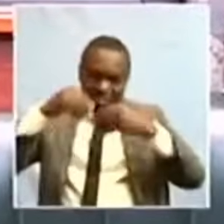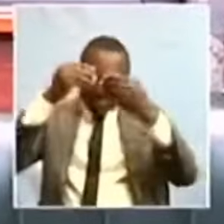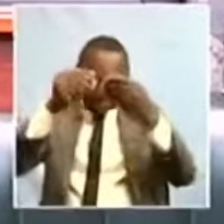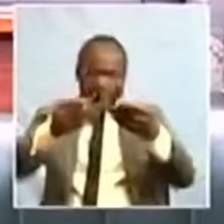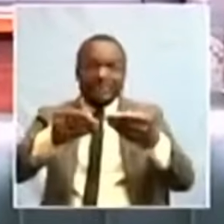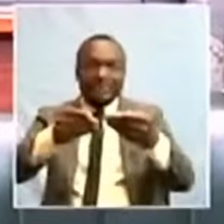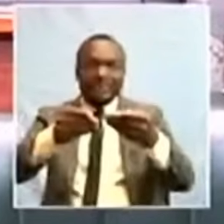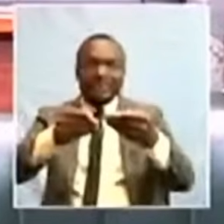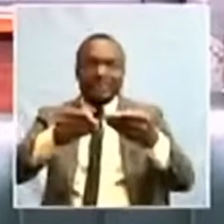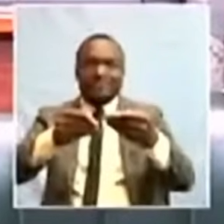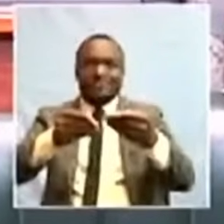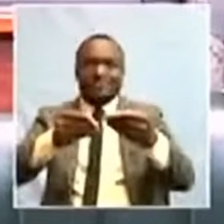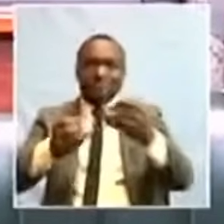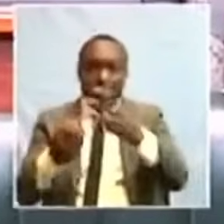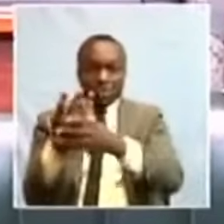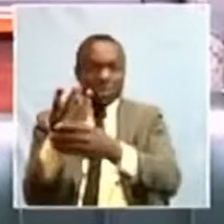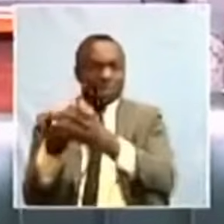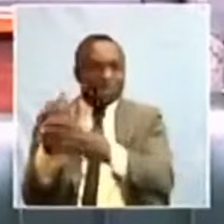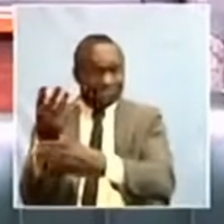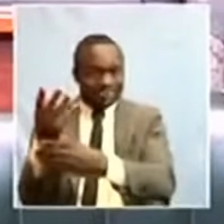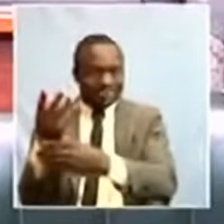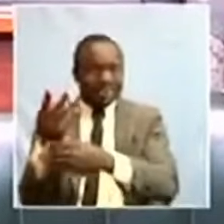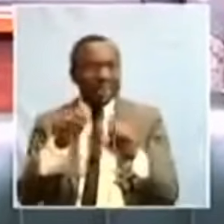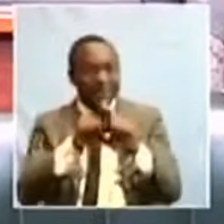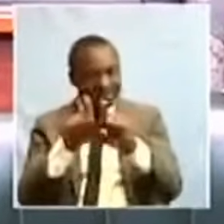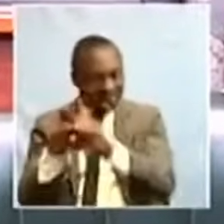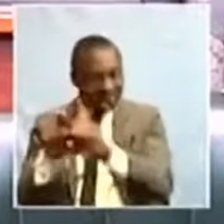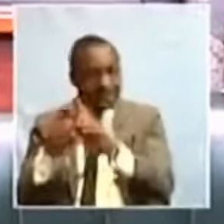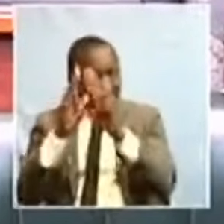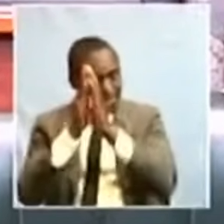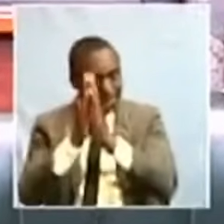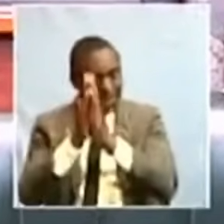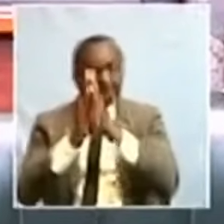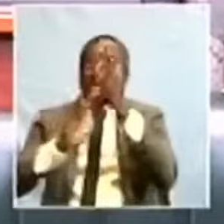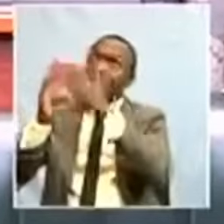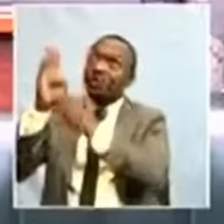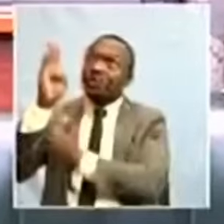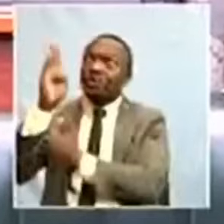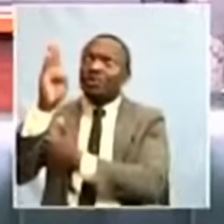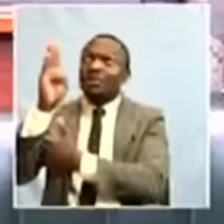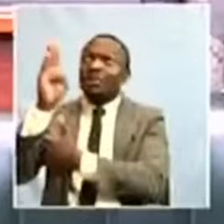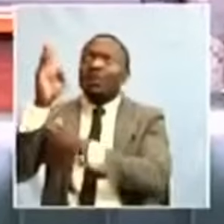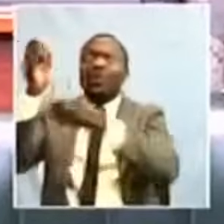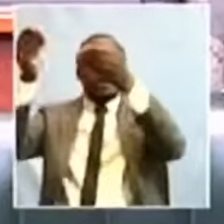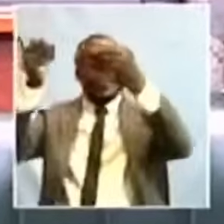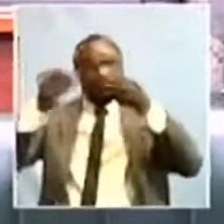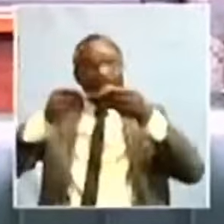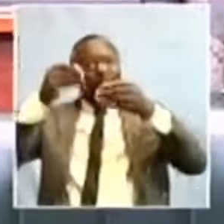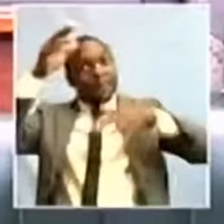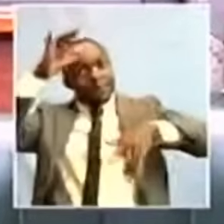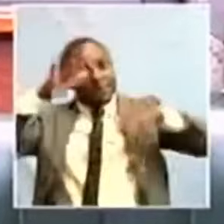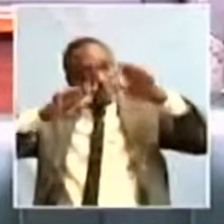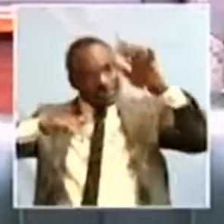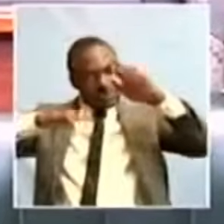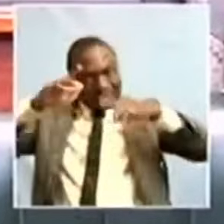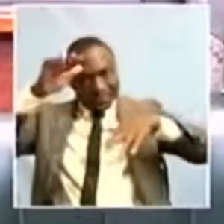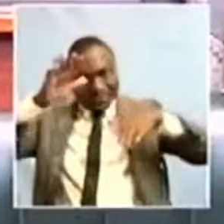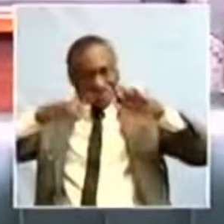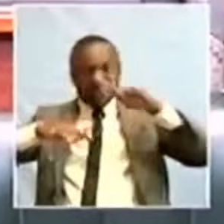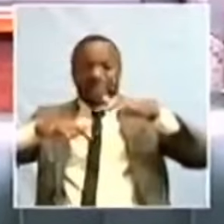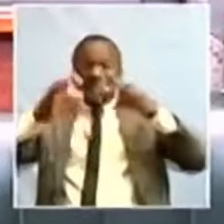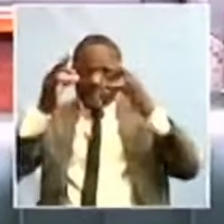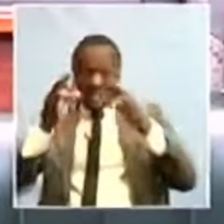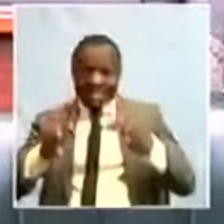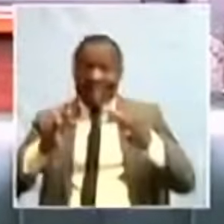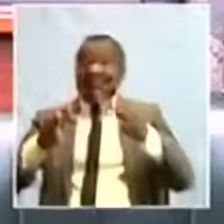of crop. And also we pray that God releases rain. If